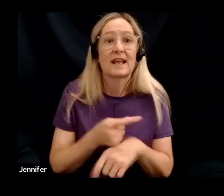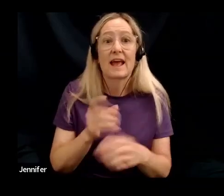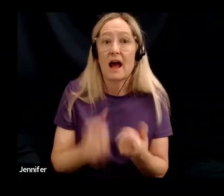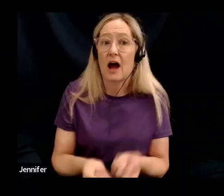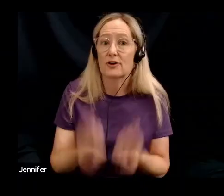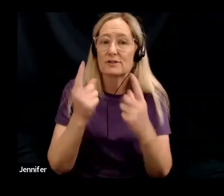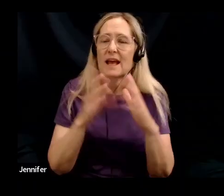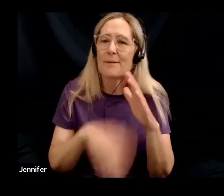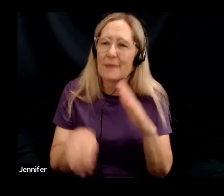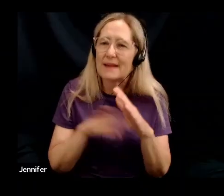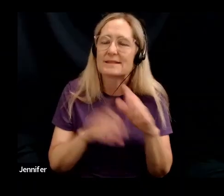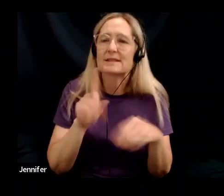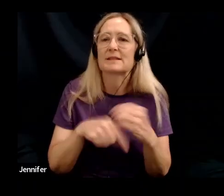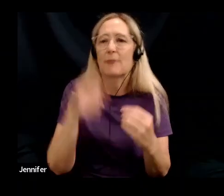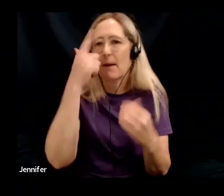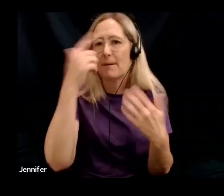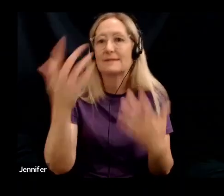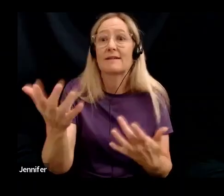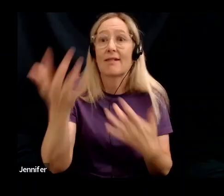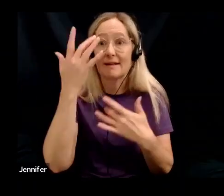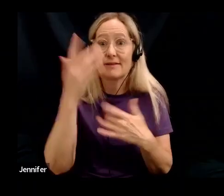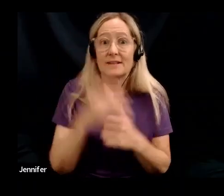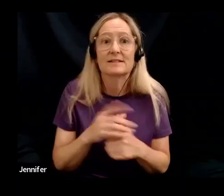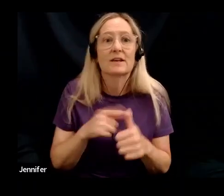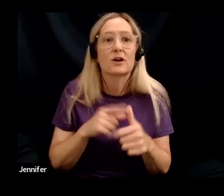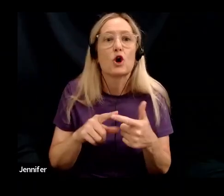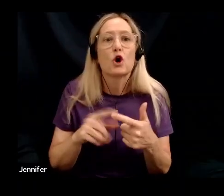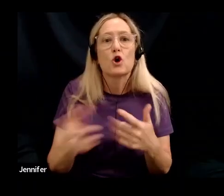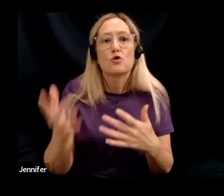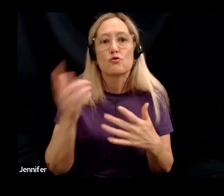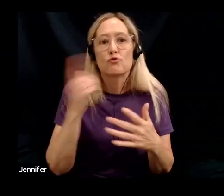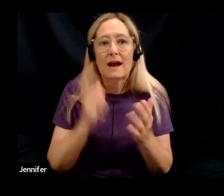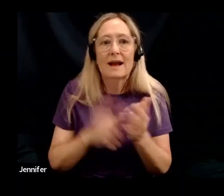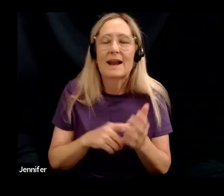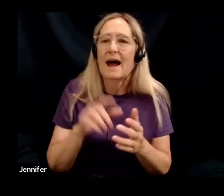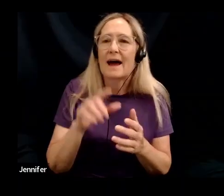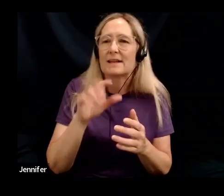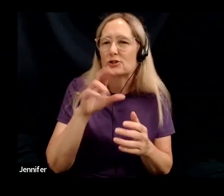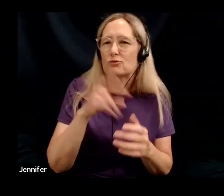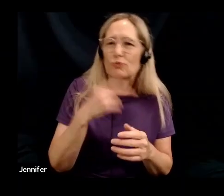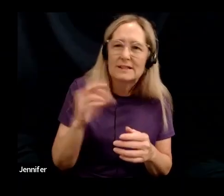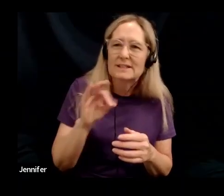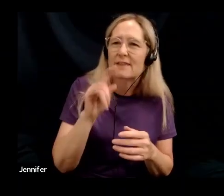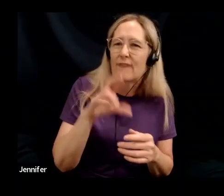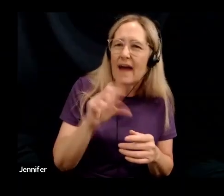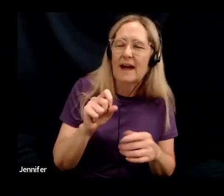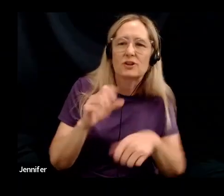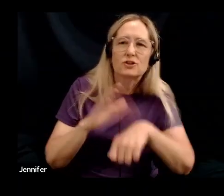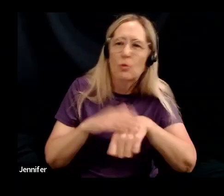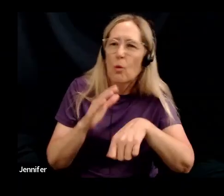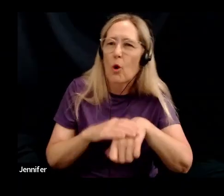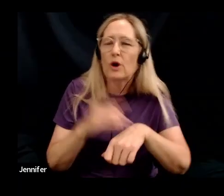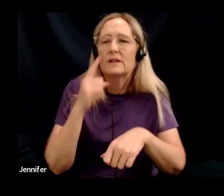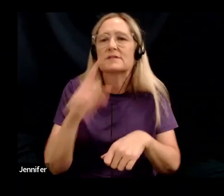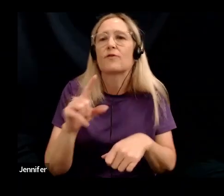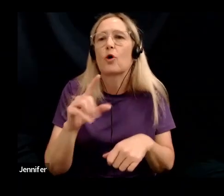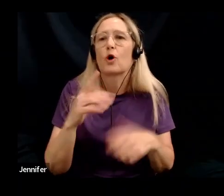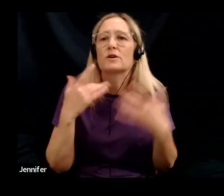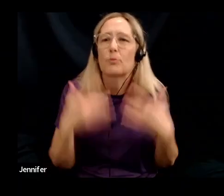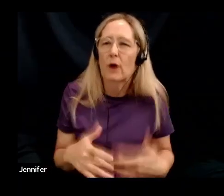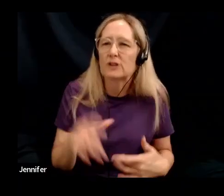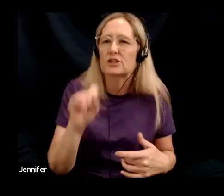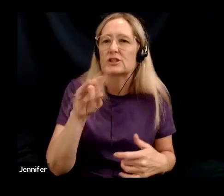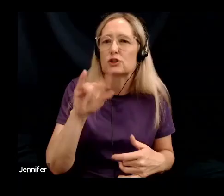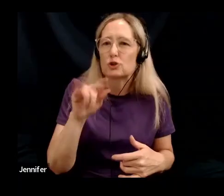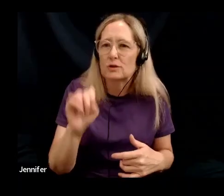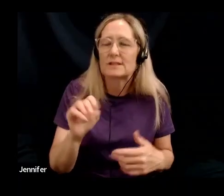some basics around mental illness, recognize risk factors and warning signs of depression and suicide, identify